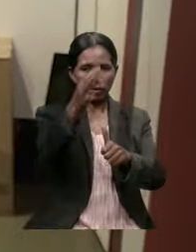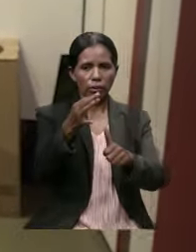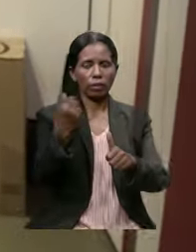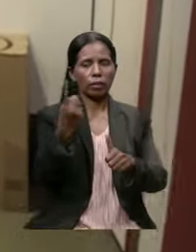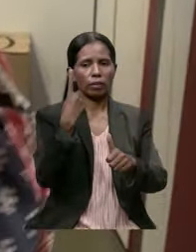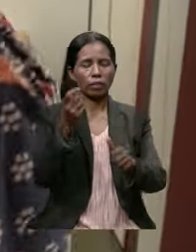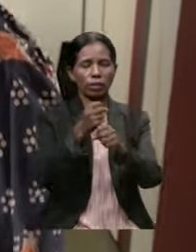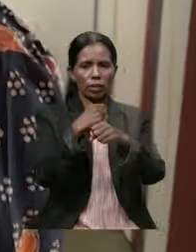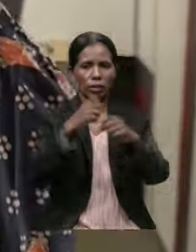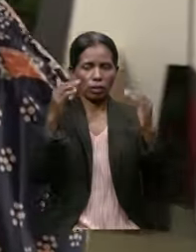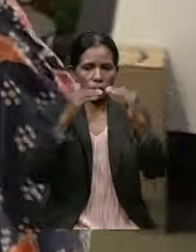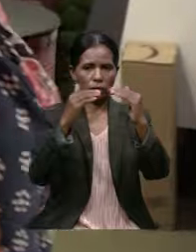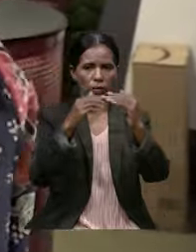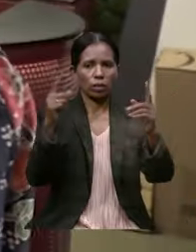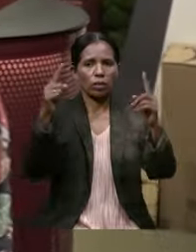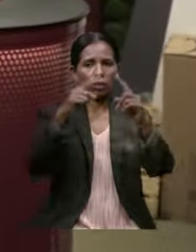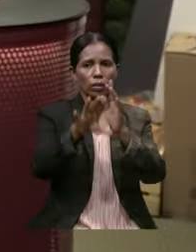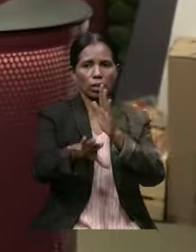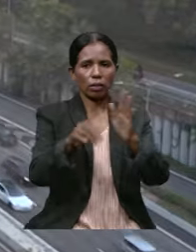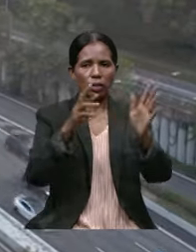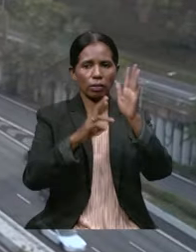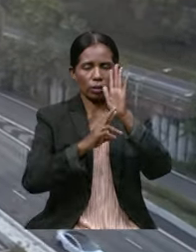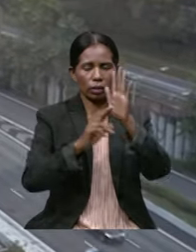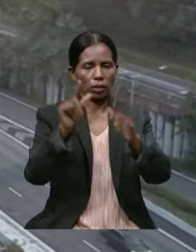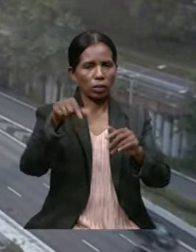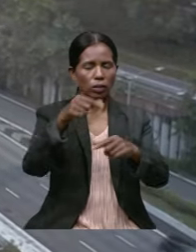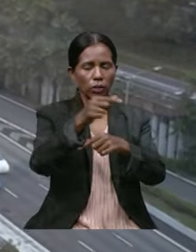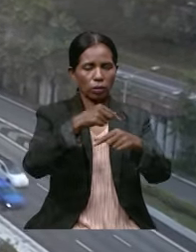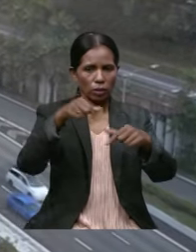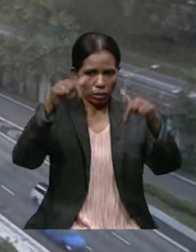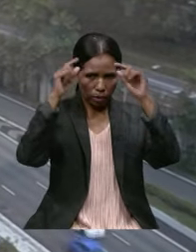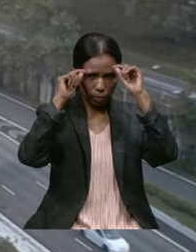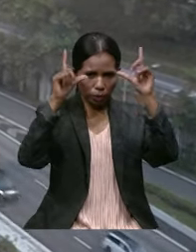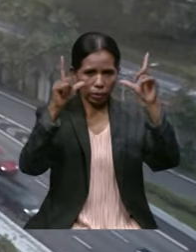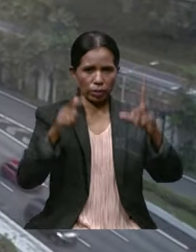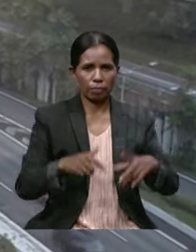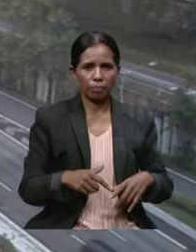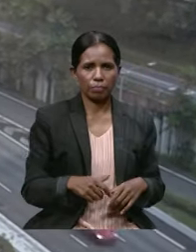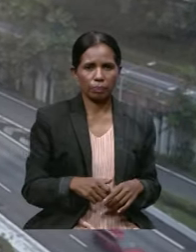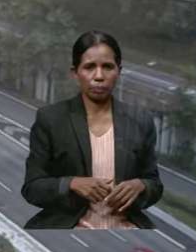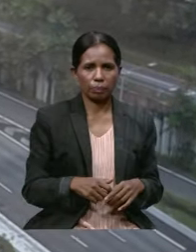fatil realiza encontro holito hetan representasaun Google ya Timor-Leste Agustino da Costa GMN.